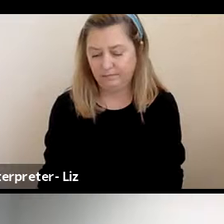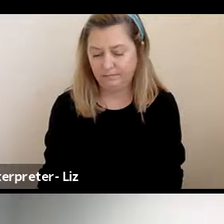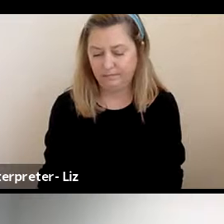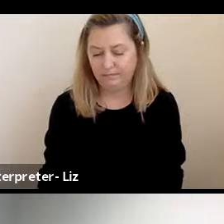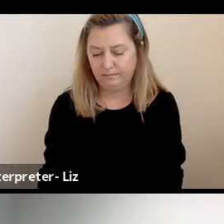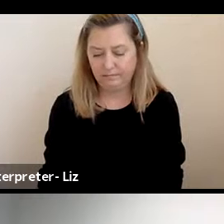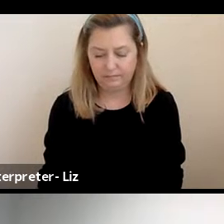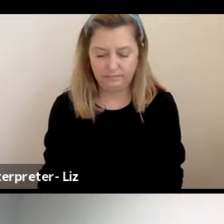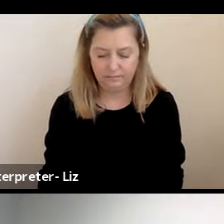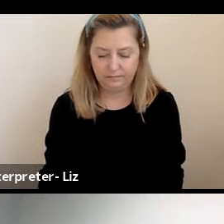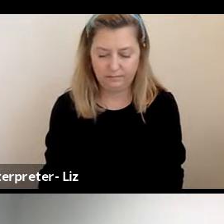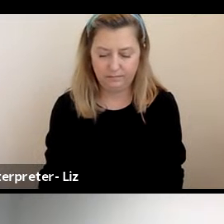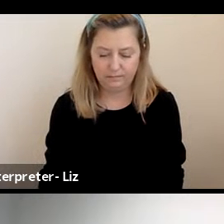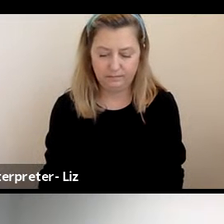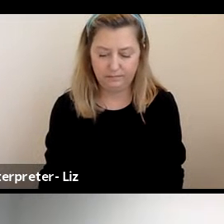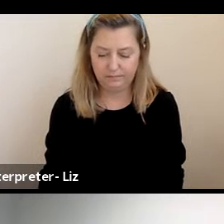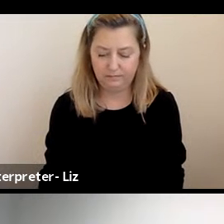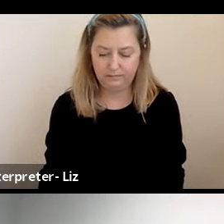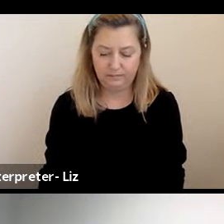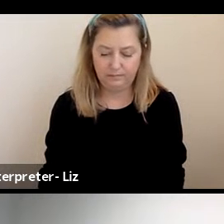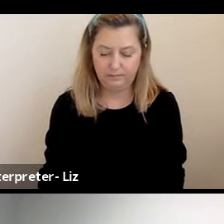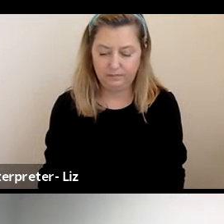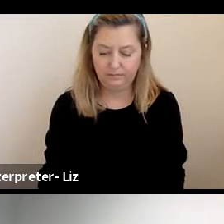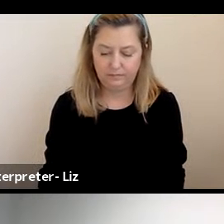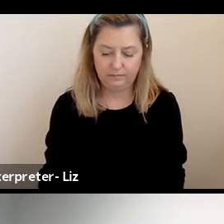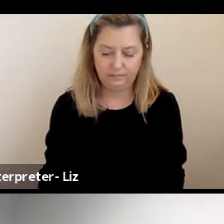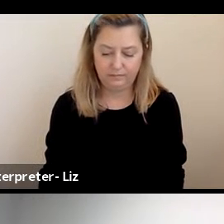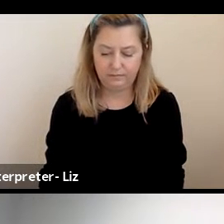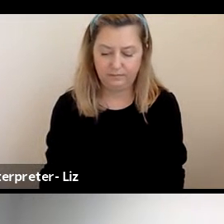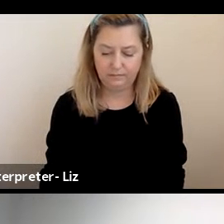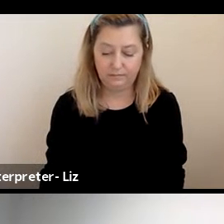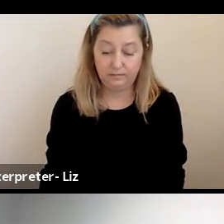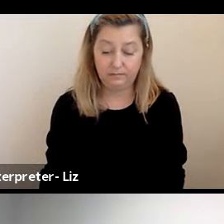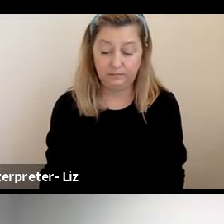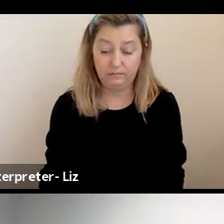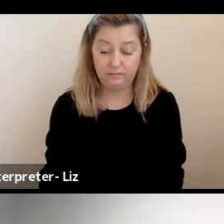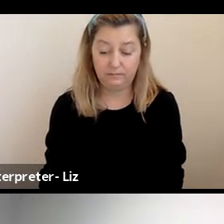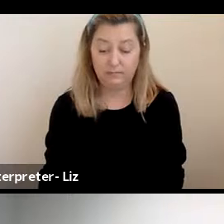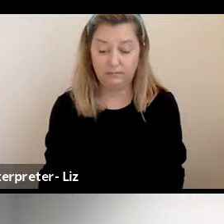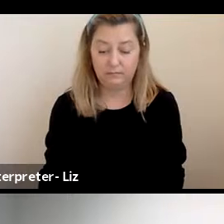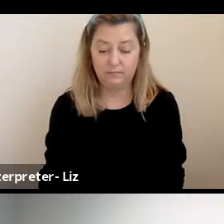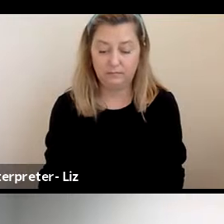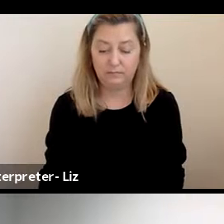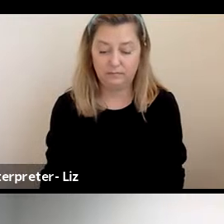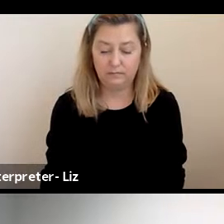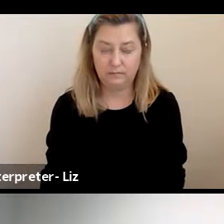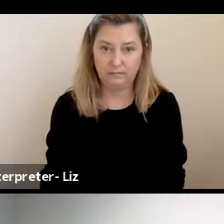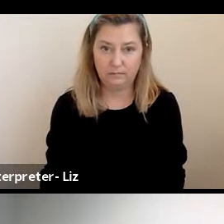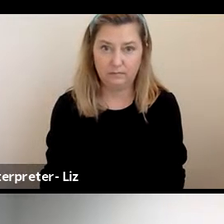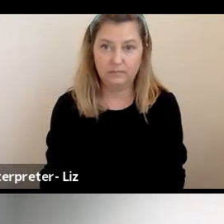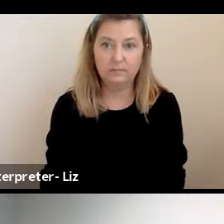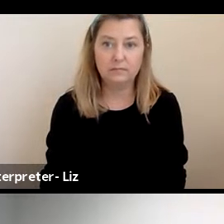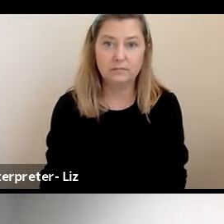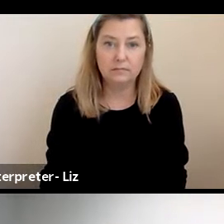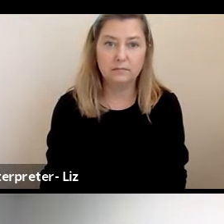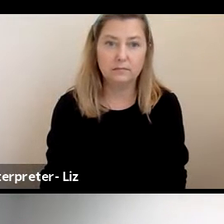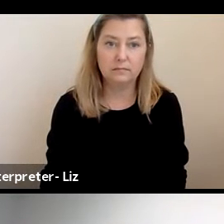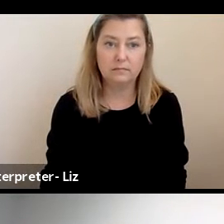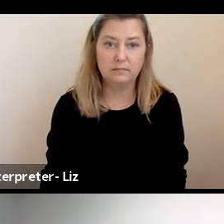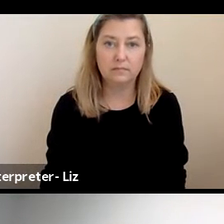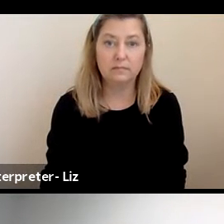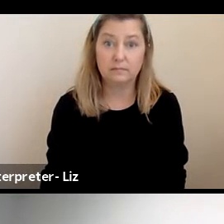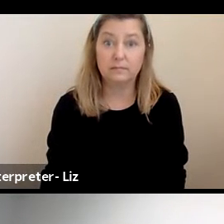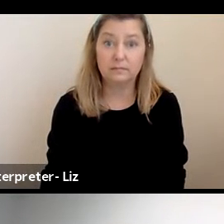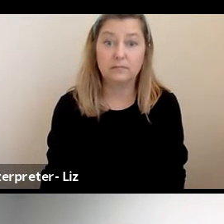Yeah, it should be up. I don't know what beeping is. I'm not hearing that on mine. Okay. We're not hearing a beeping